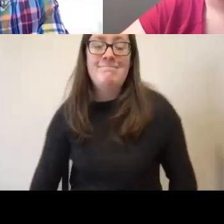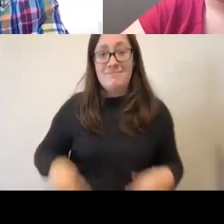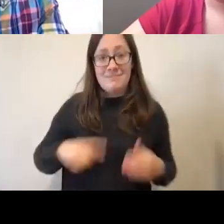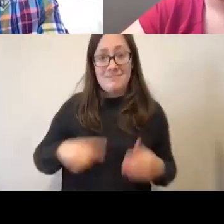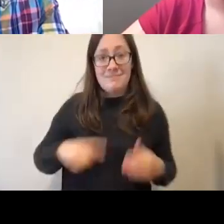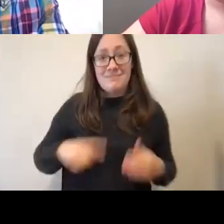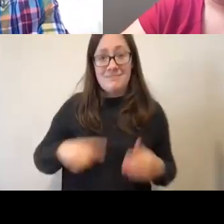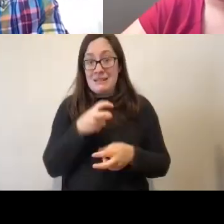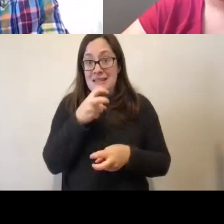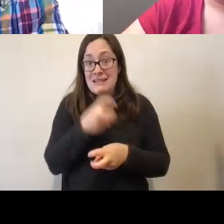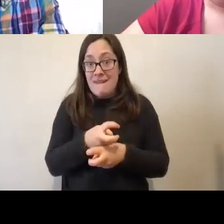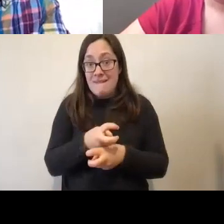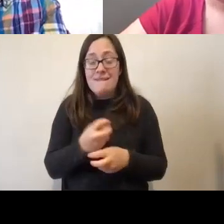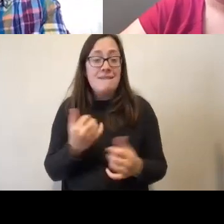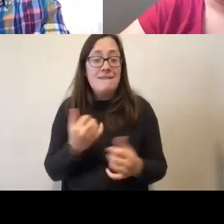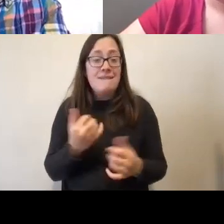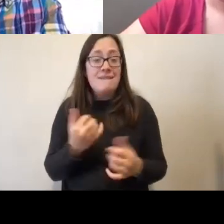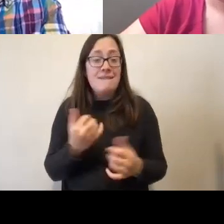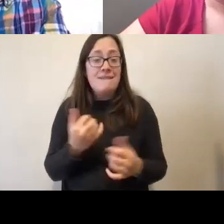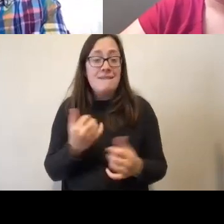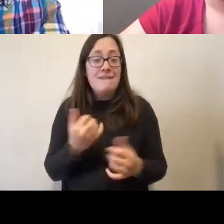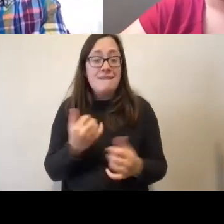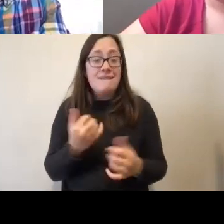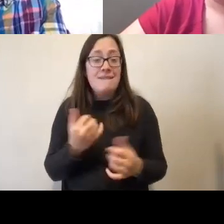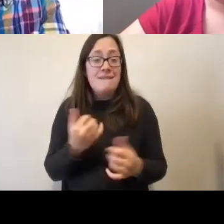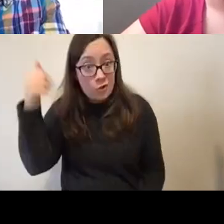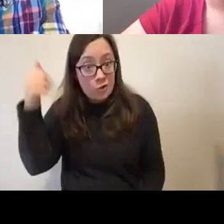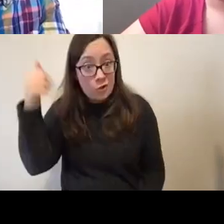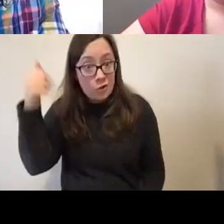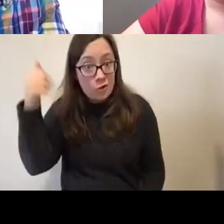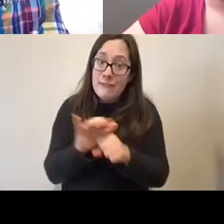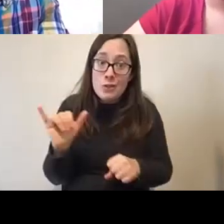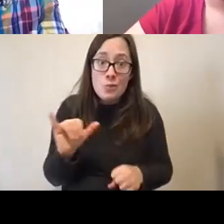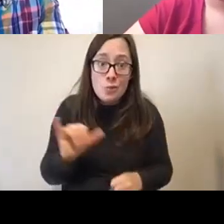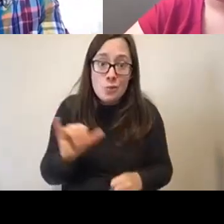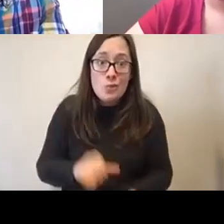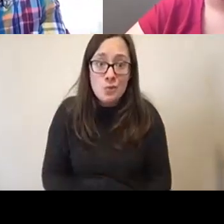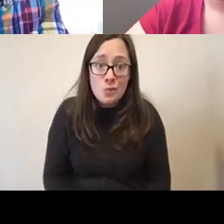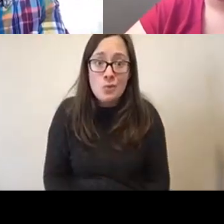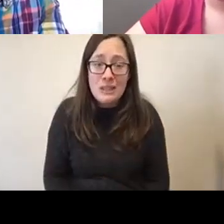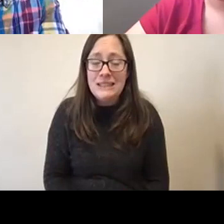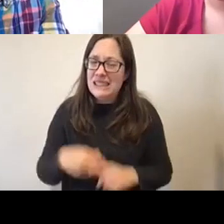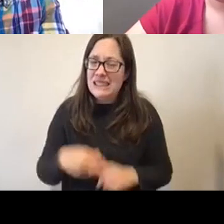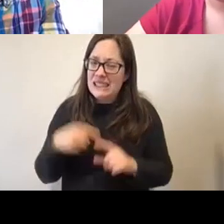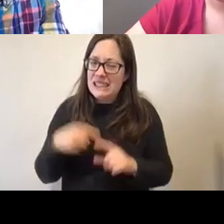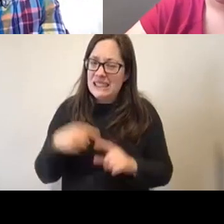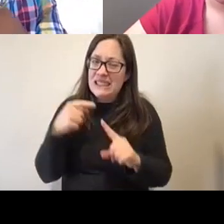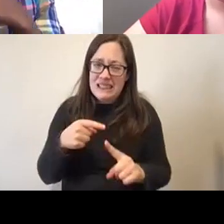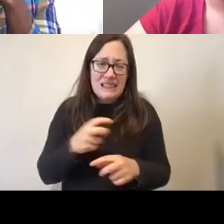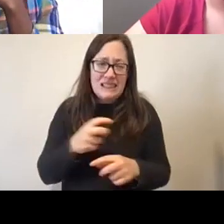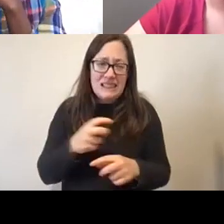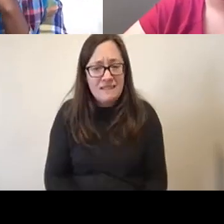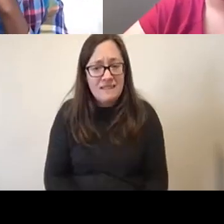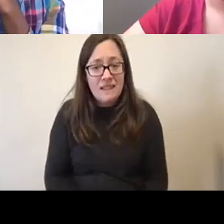getting older, especially during COVID times. I'm sure if you're